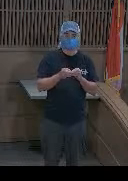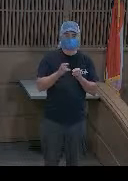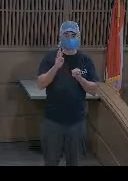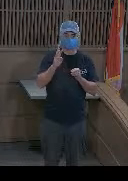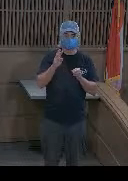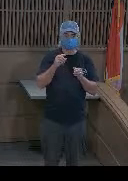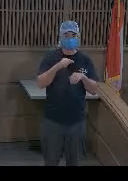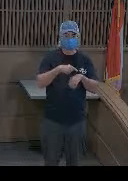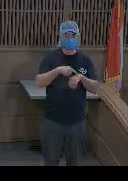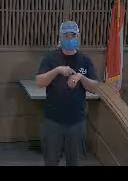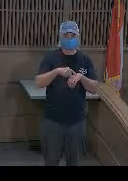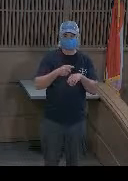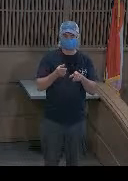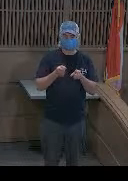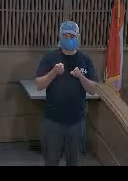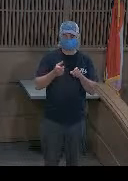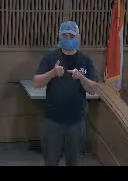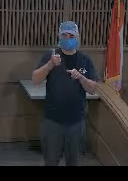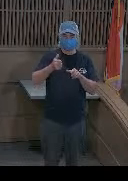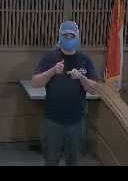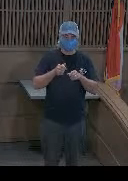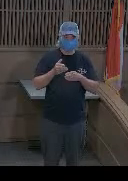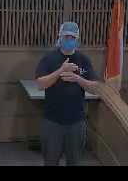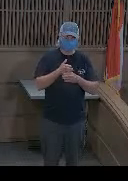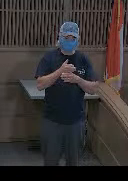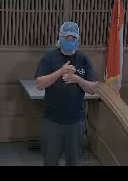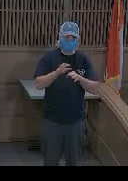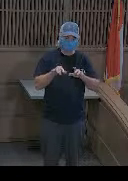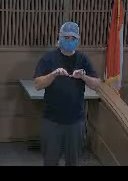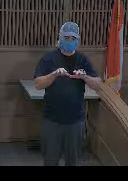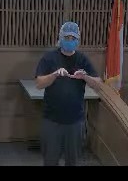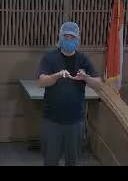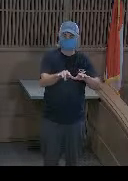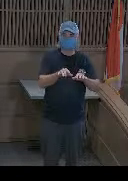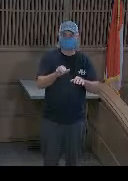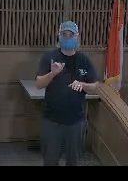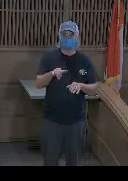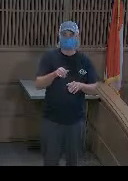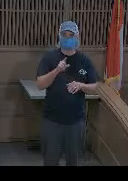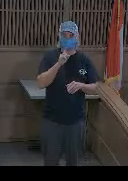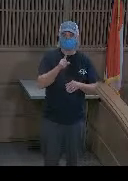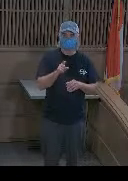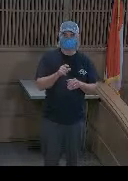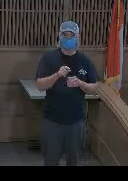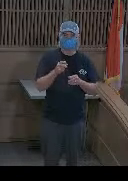faster. So please, this is real.